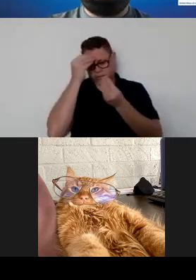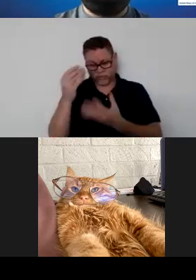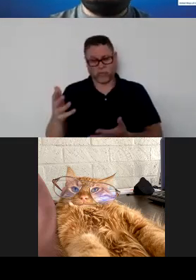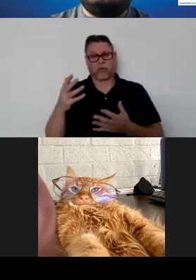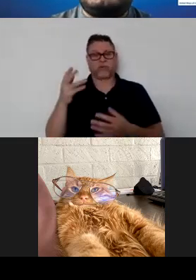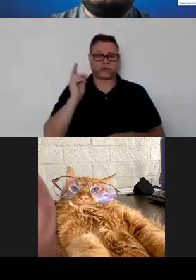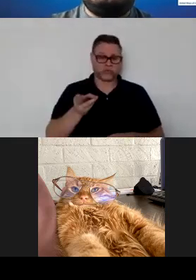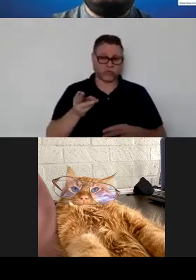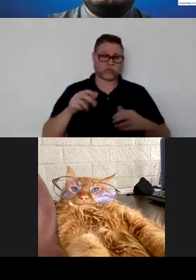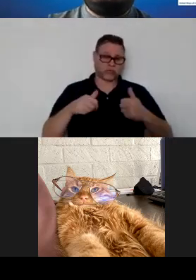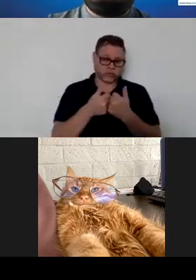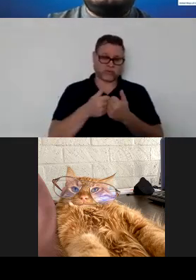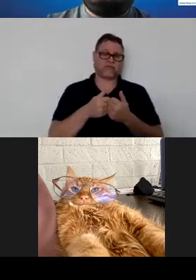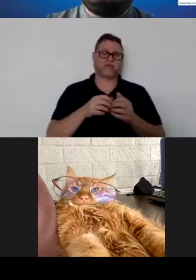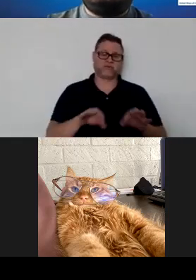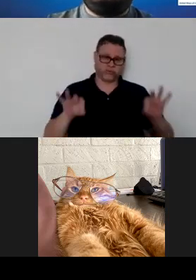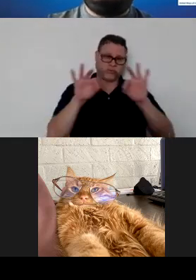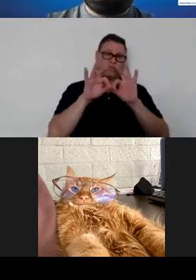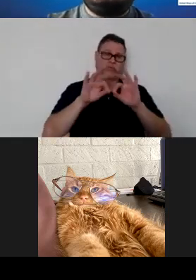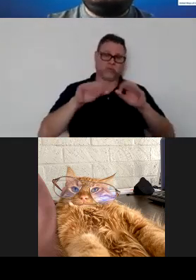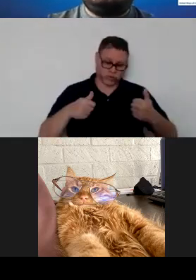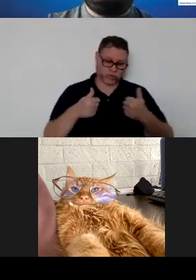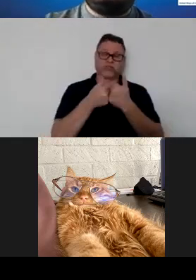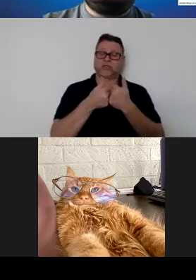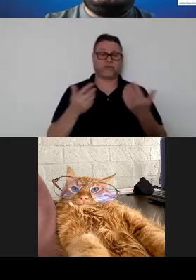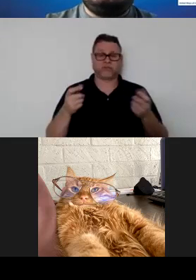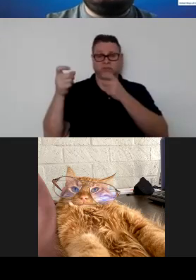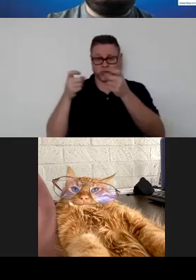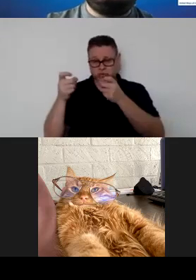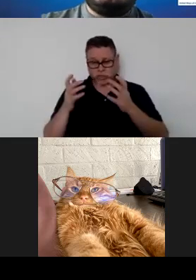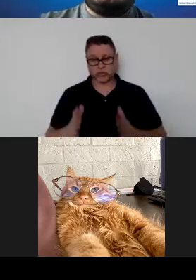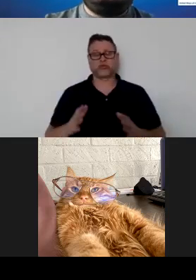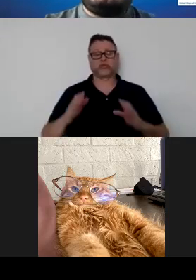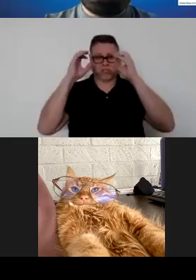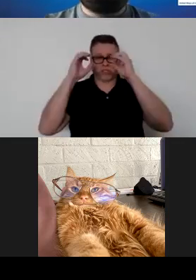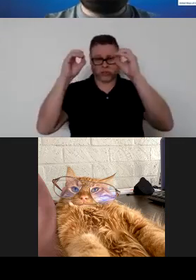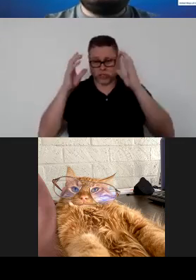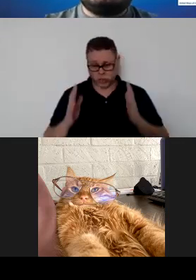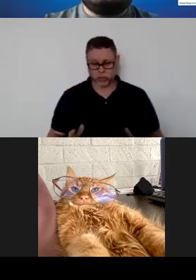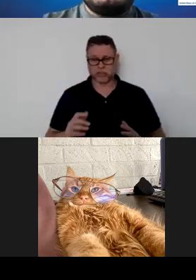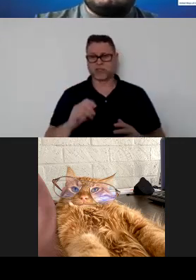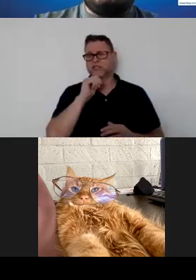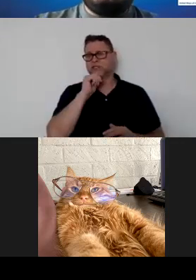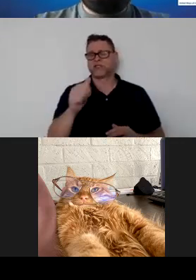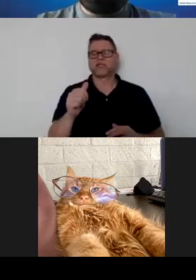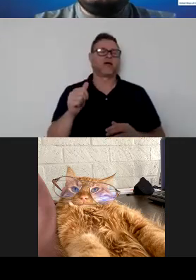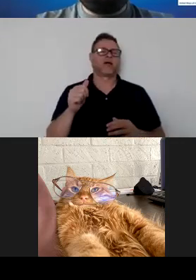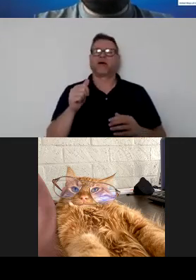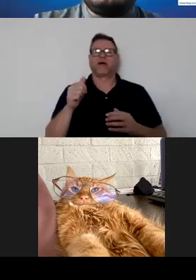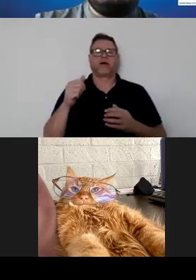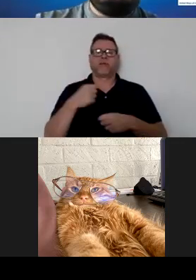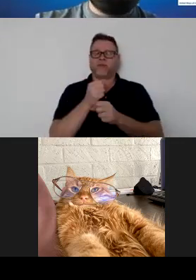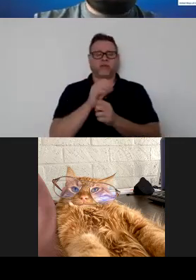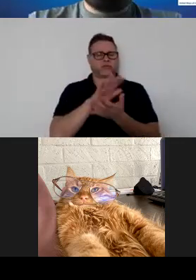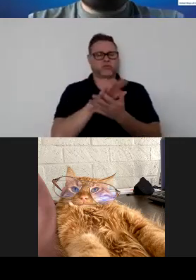to meaningful involvement. These challenges include administrators and educators who've often not made schools welcoming places